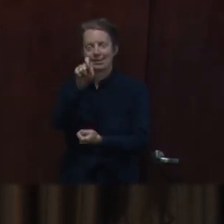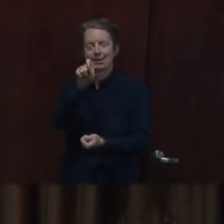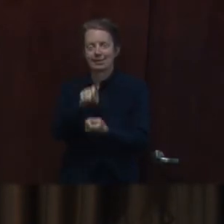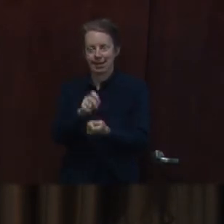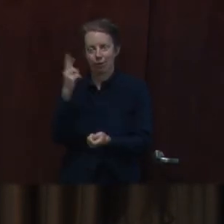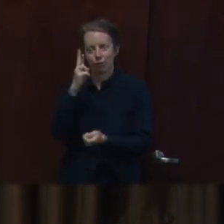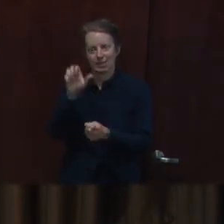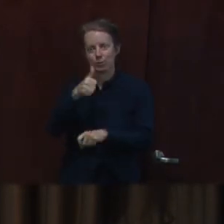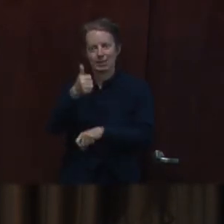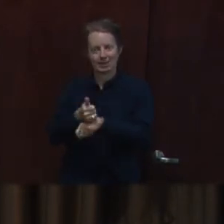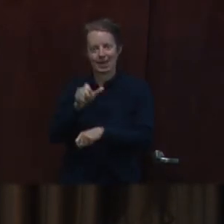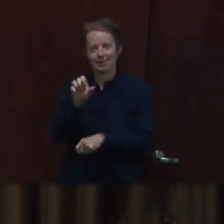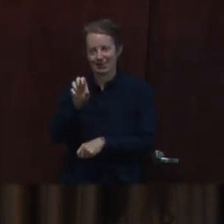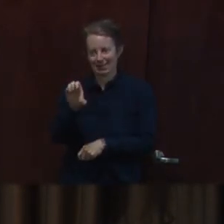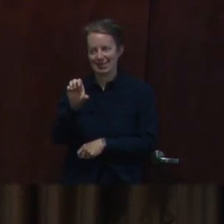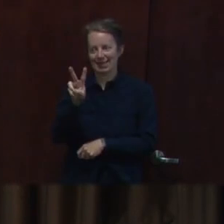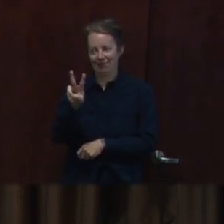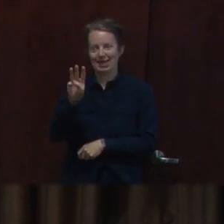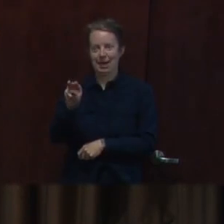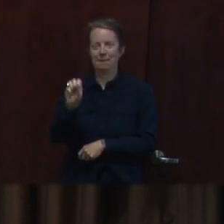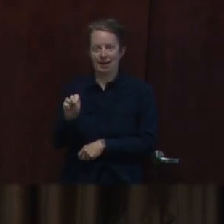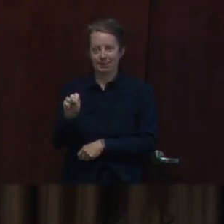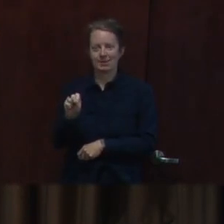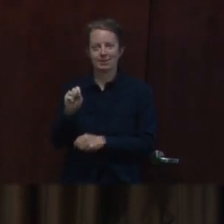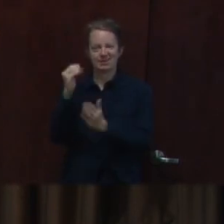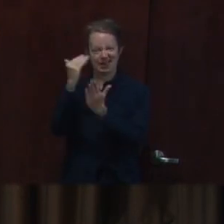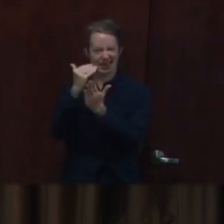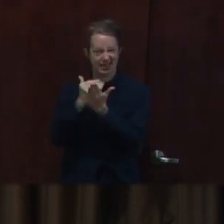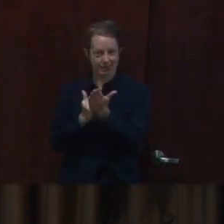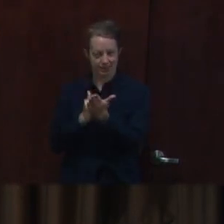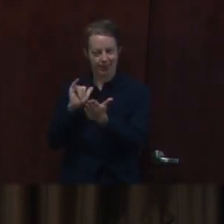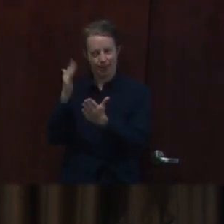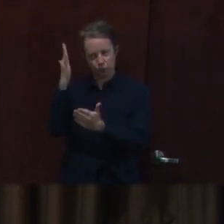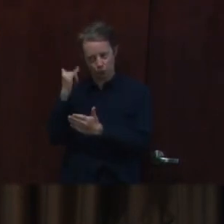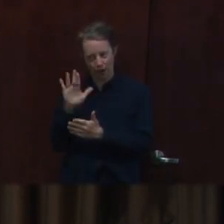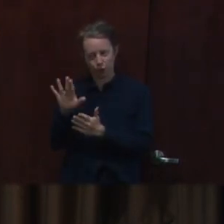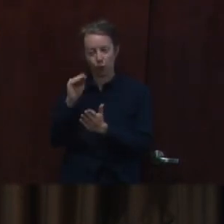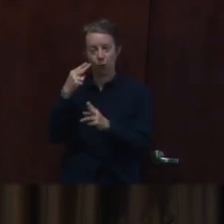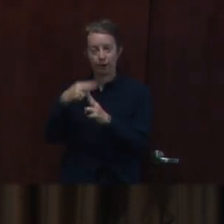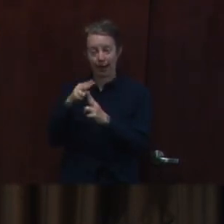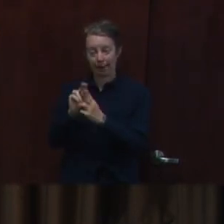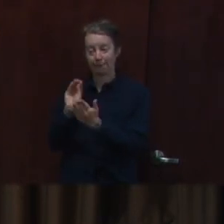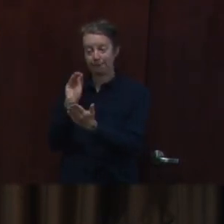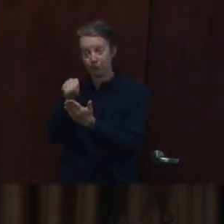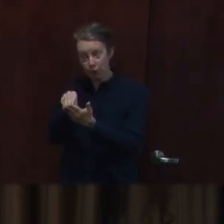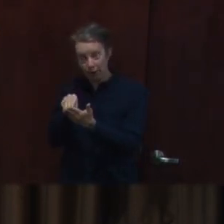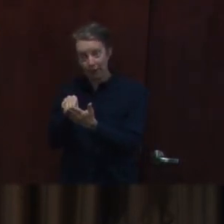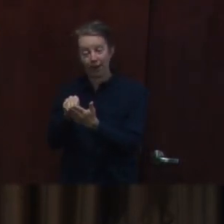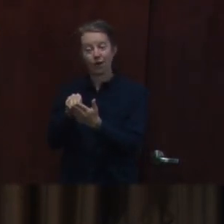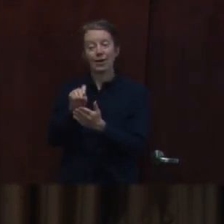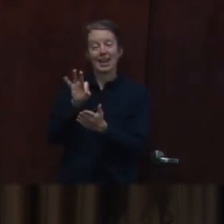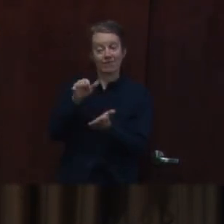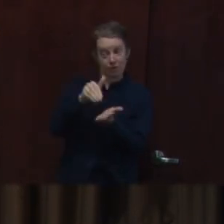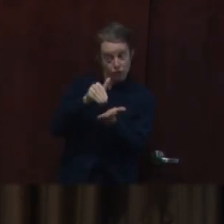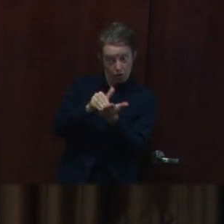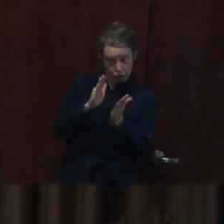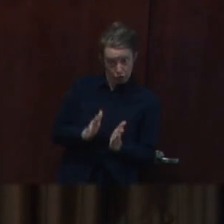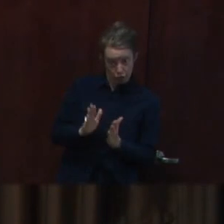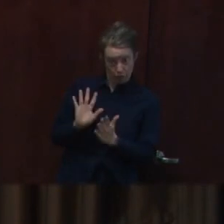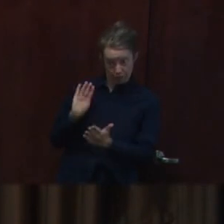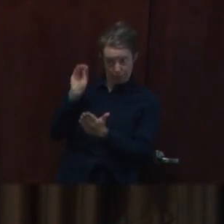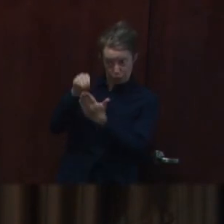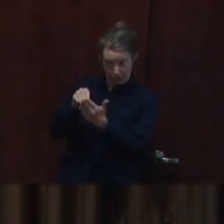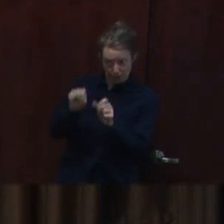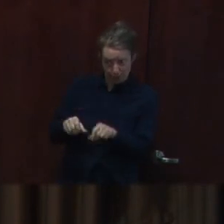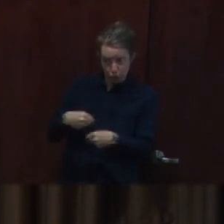CVMS system is supposed to be in place, and you must be enrolled not only as a provider in that to be able to give out